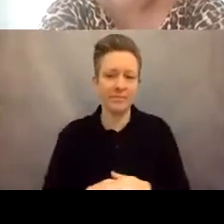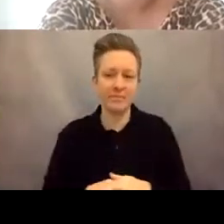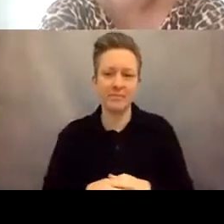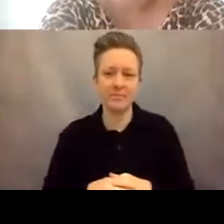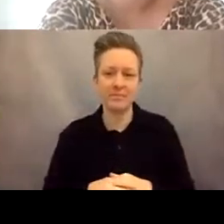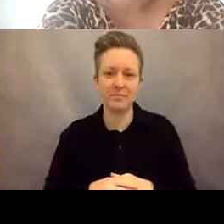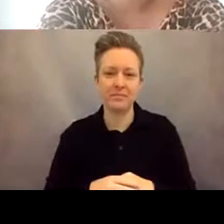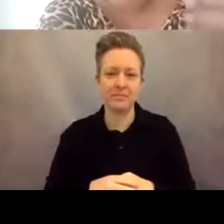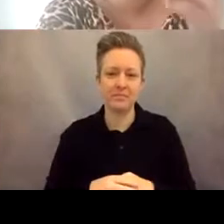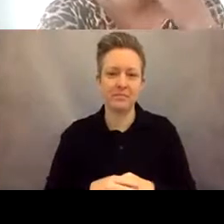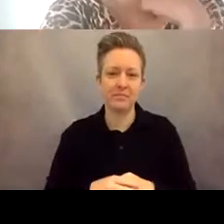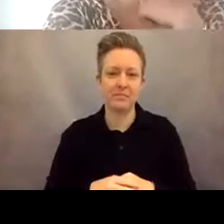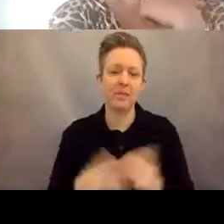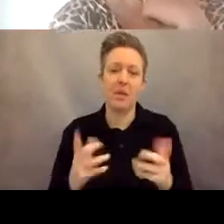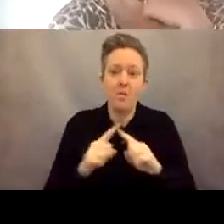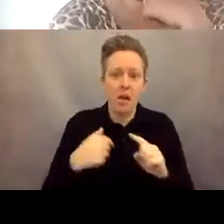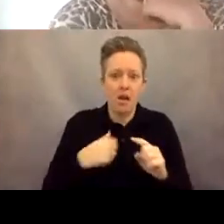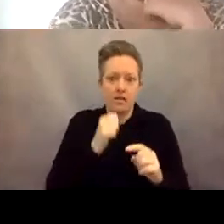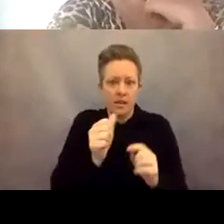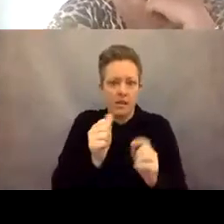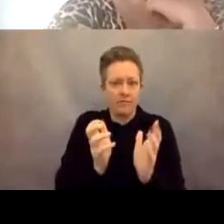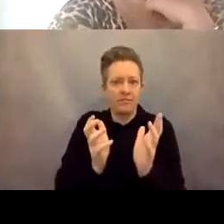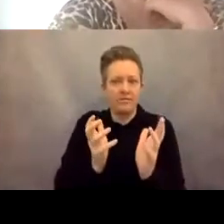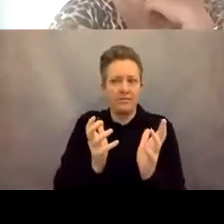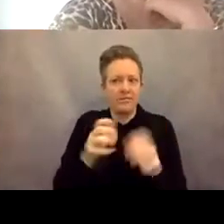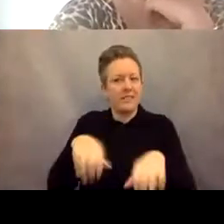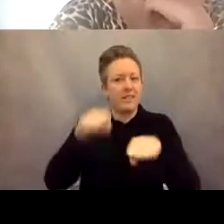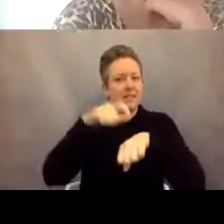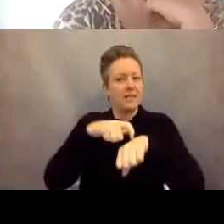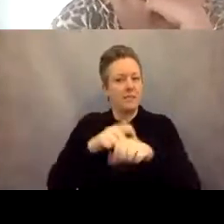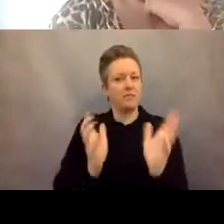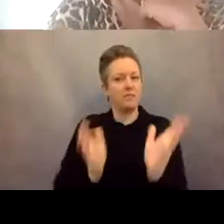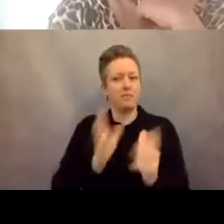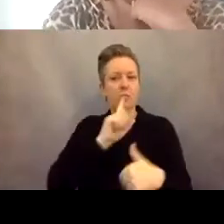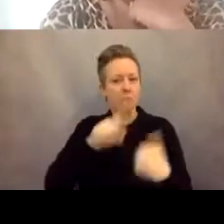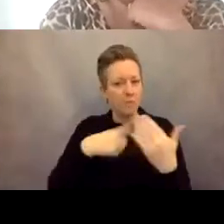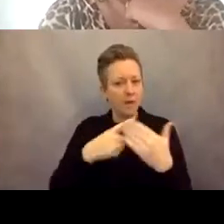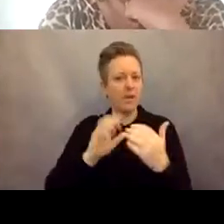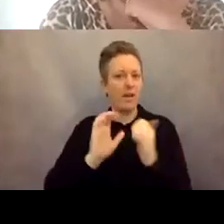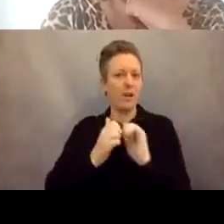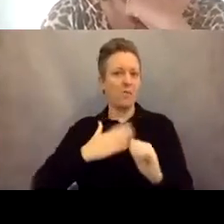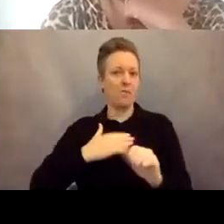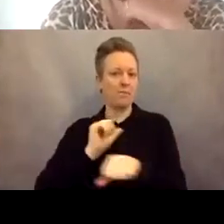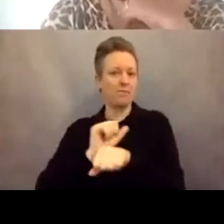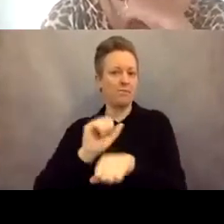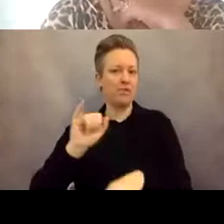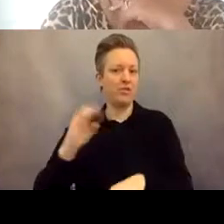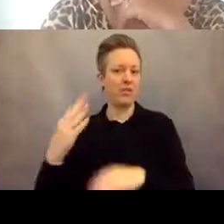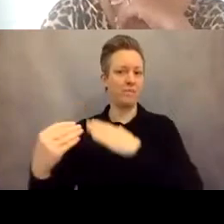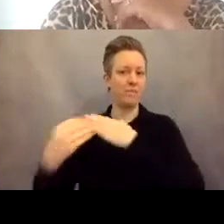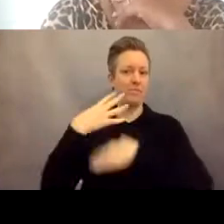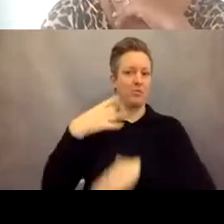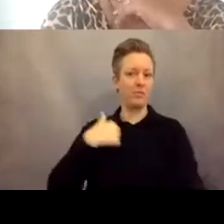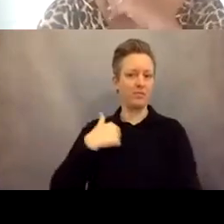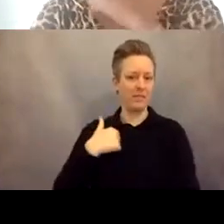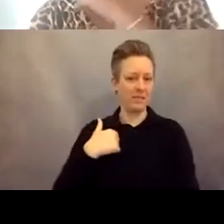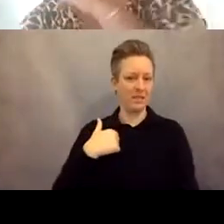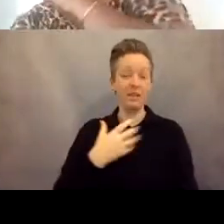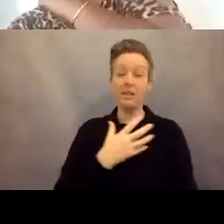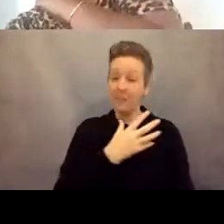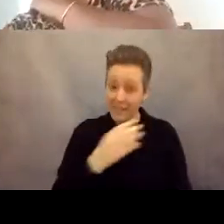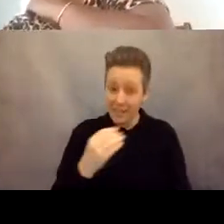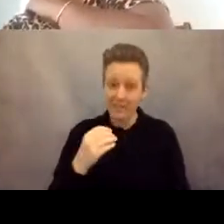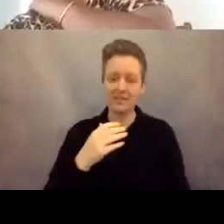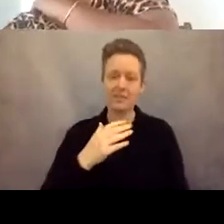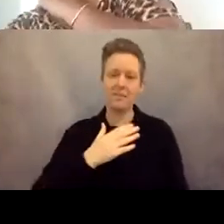I was affected by my job. And like many of you possibly, I was raised in a number of traditions that implicitly and explicitly